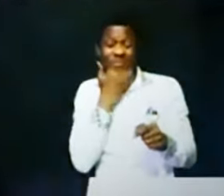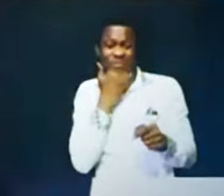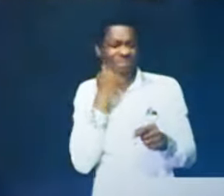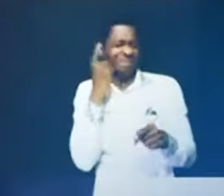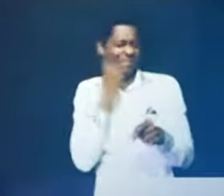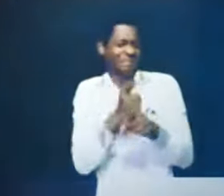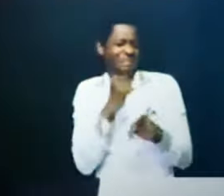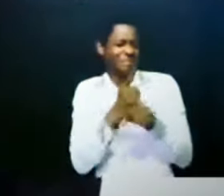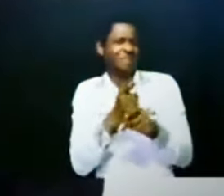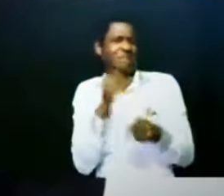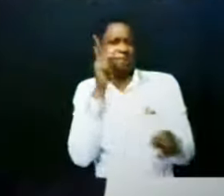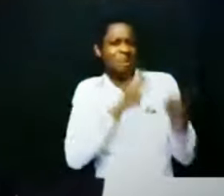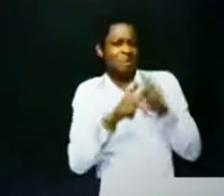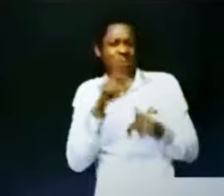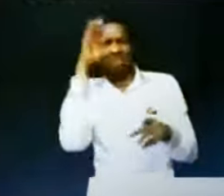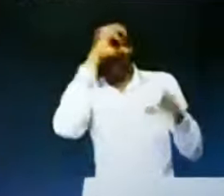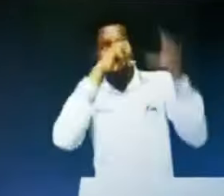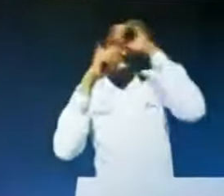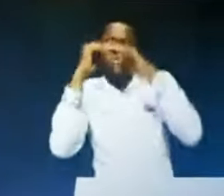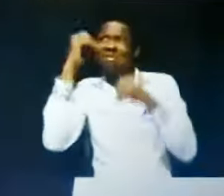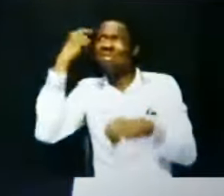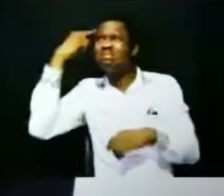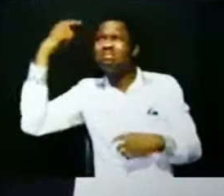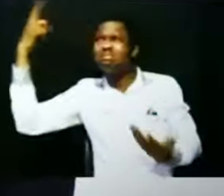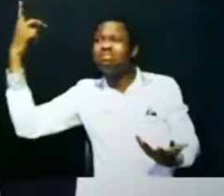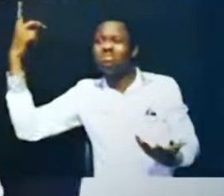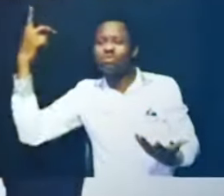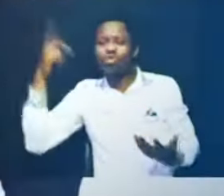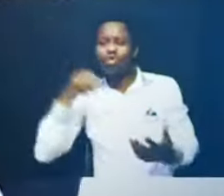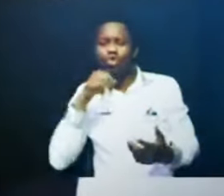imaginary. Now just fancied.